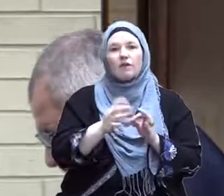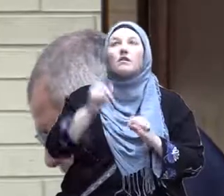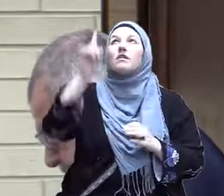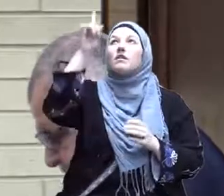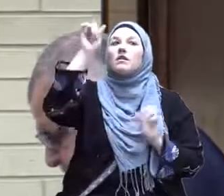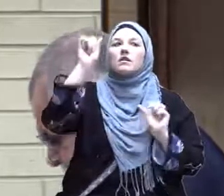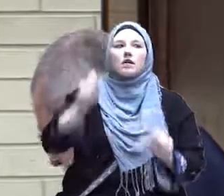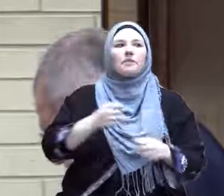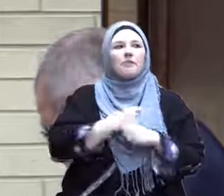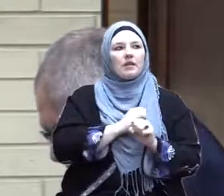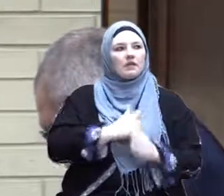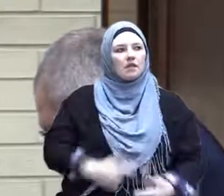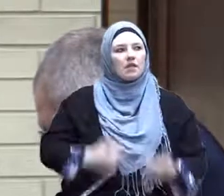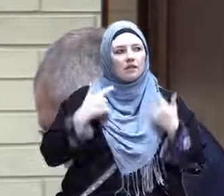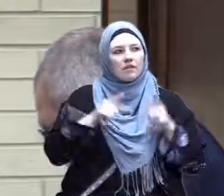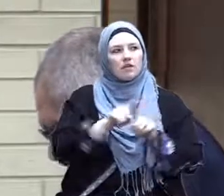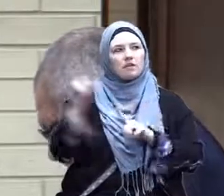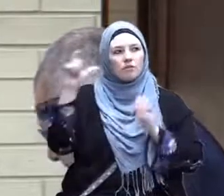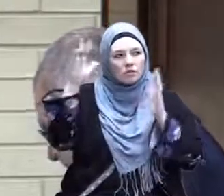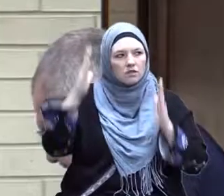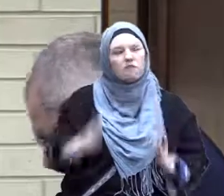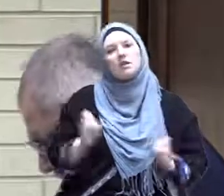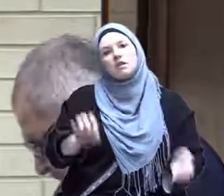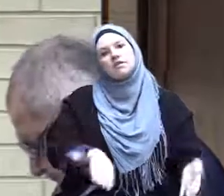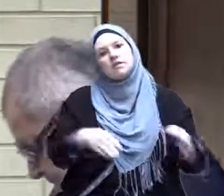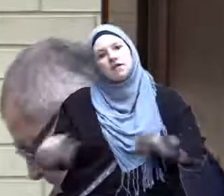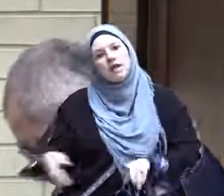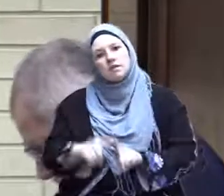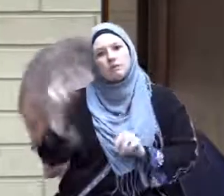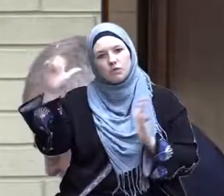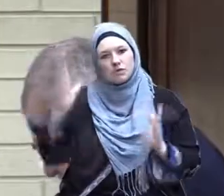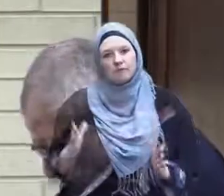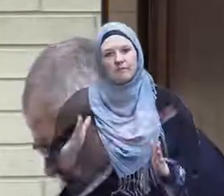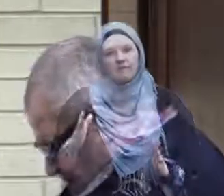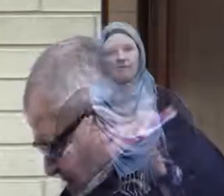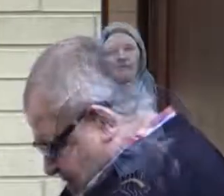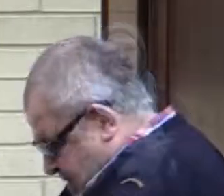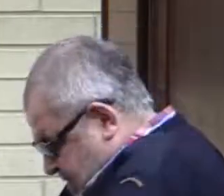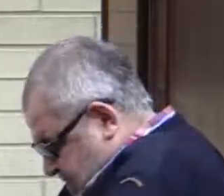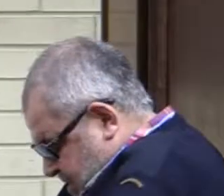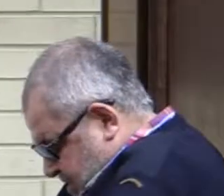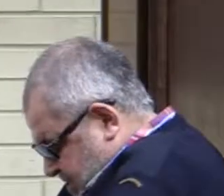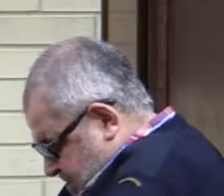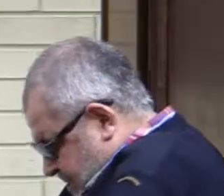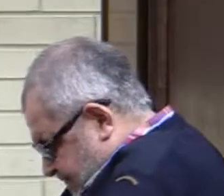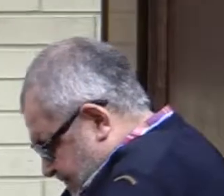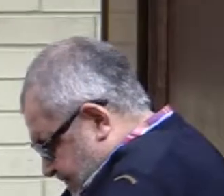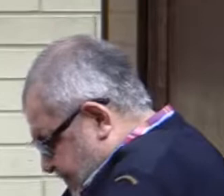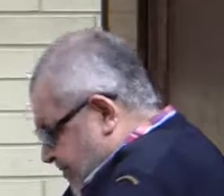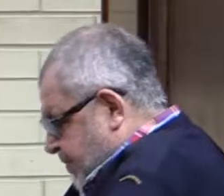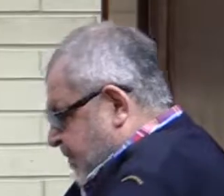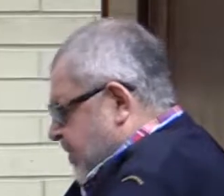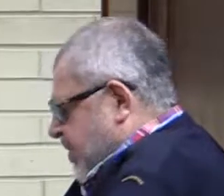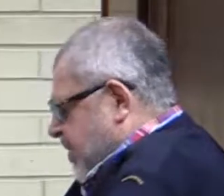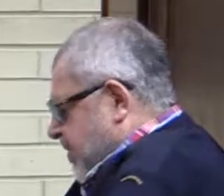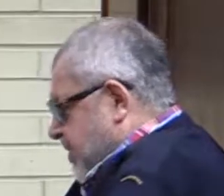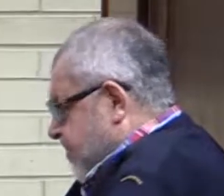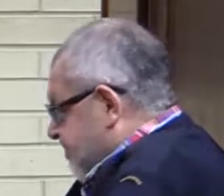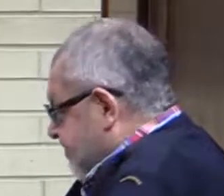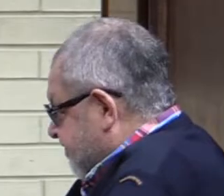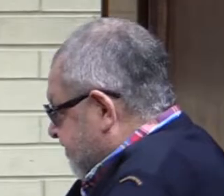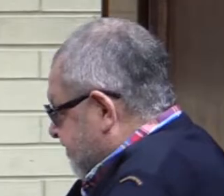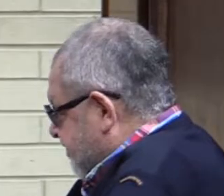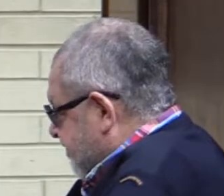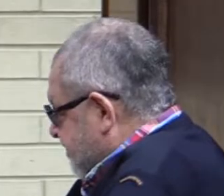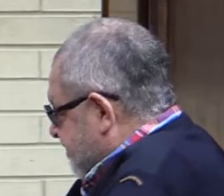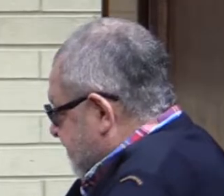Allah make us live as Muslims and die as Muslims. Allahumma ahdina fi man hadayt, wa afina fi man afayt,